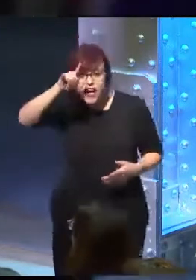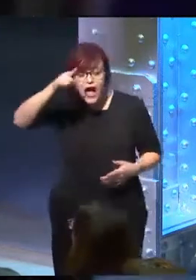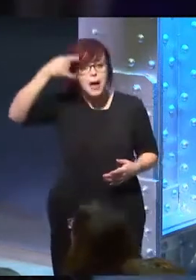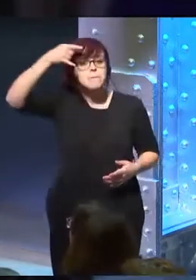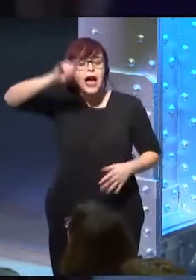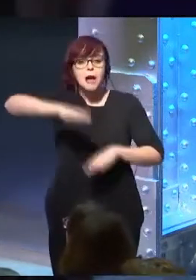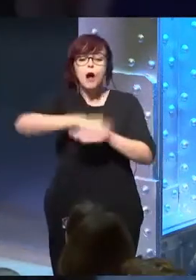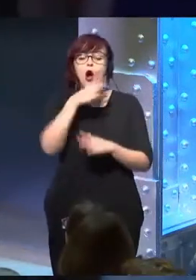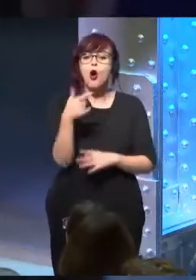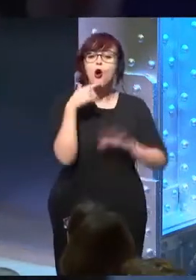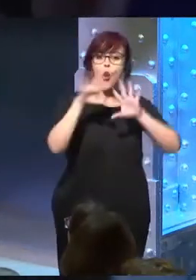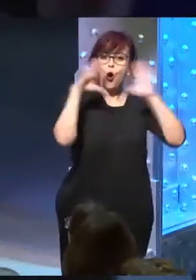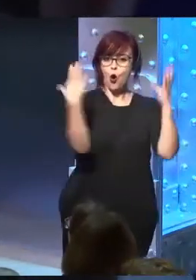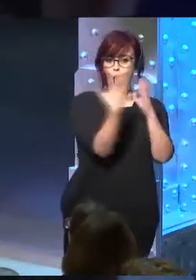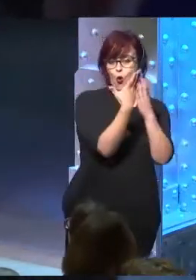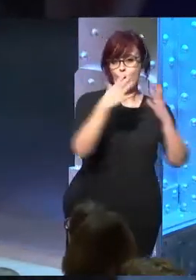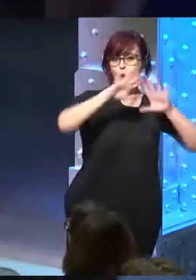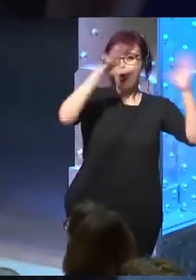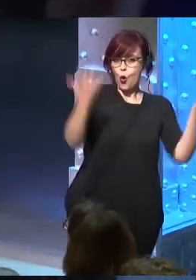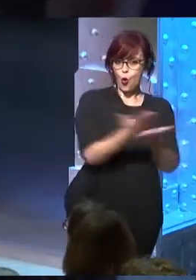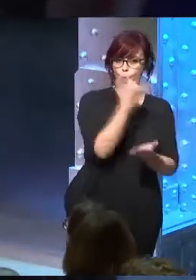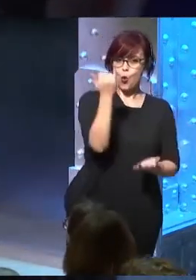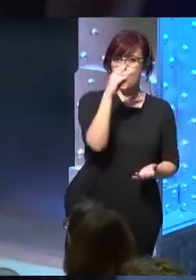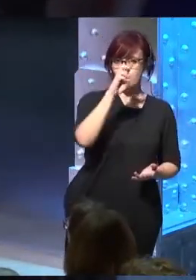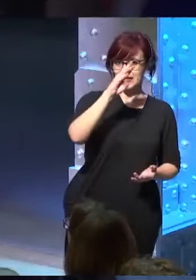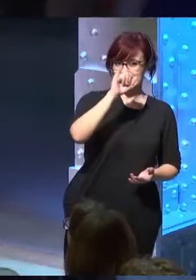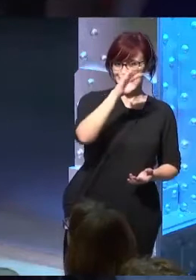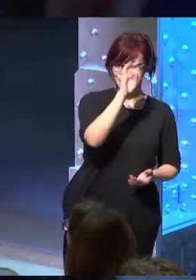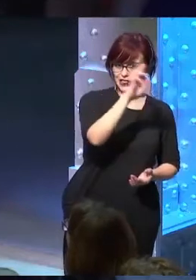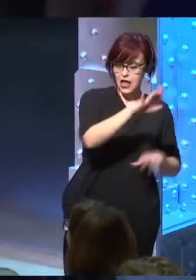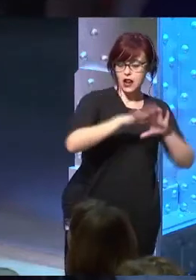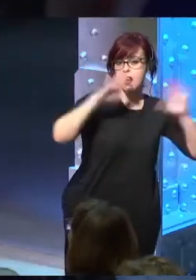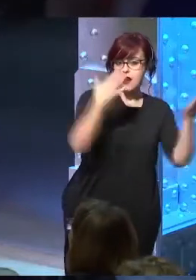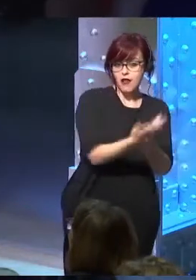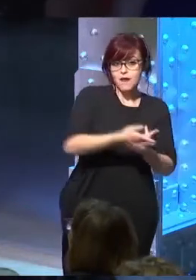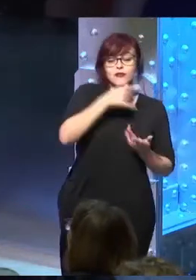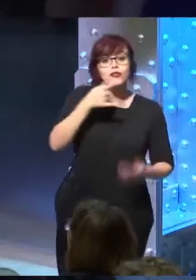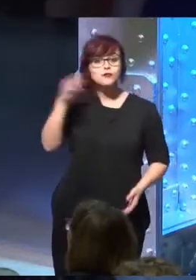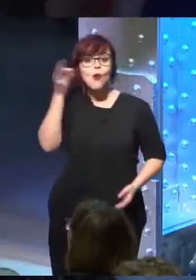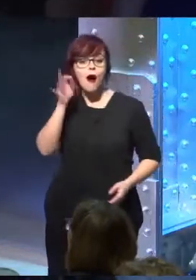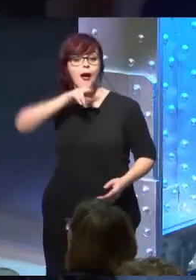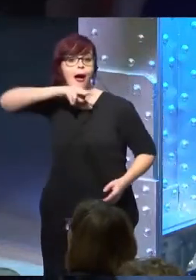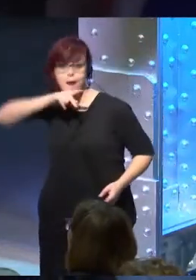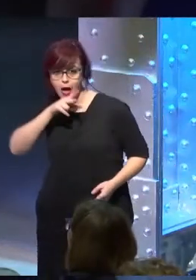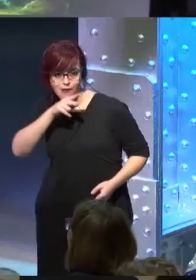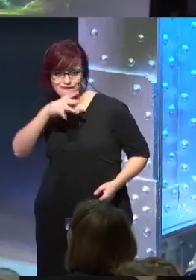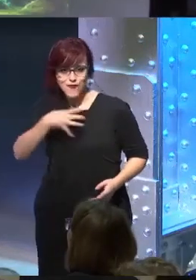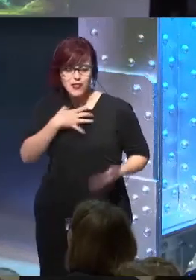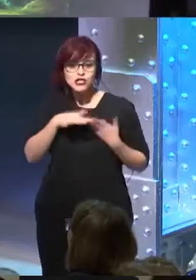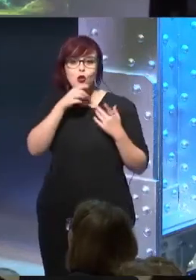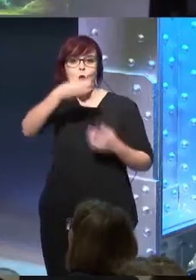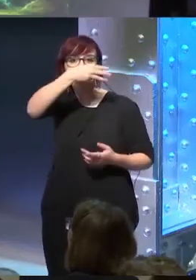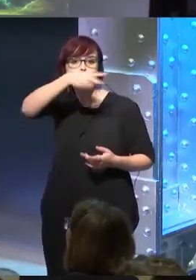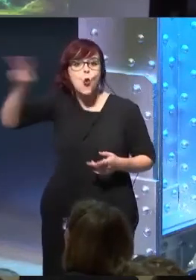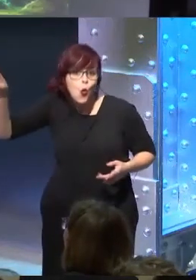talk, she can only moo. All right? So moo means something in Spanish.